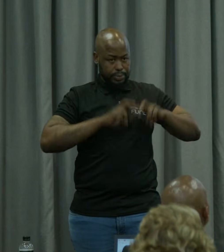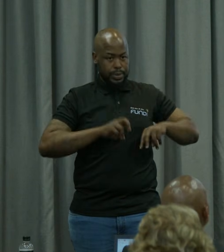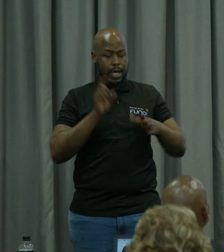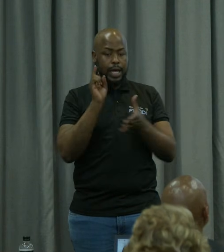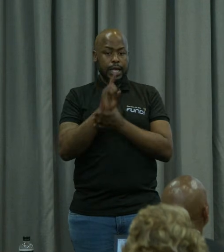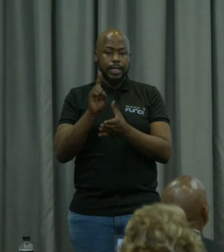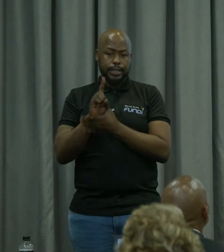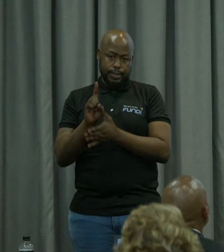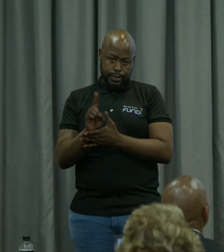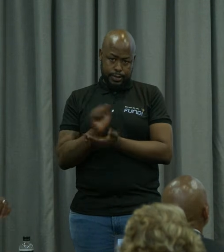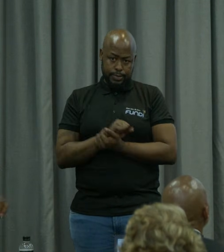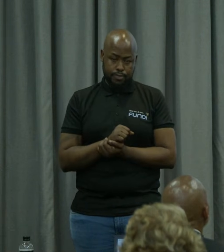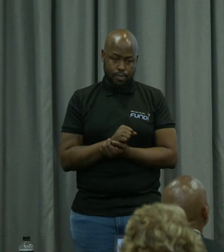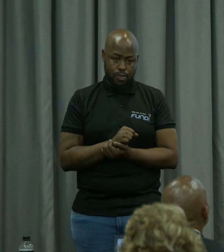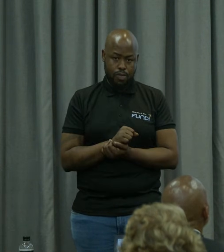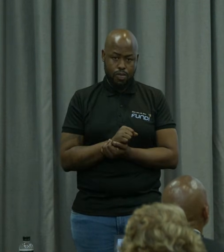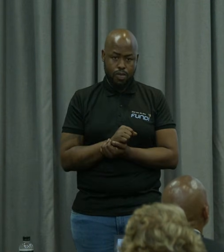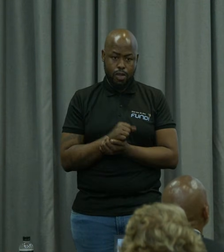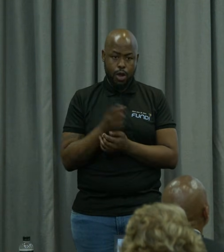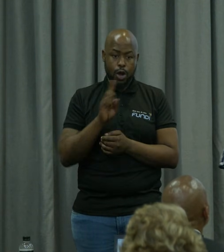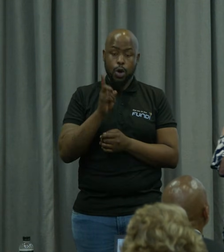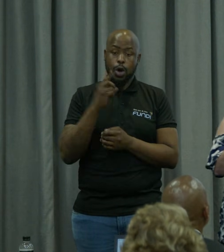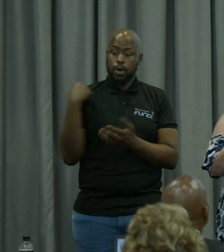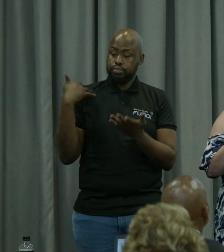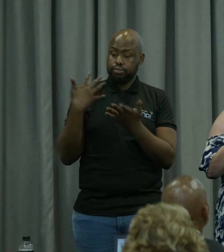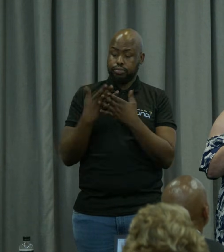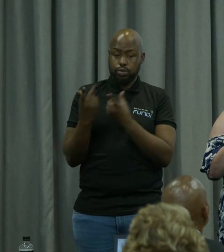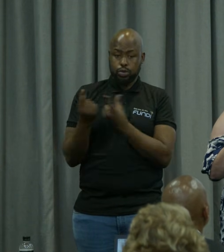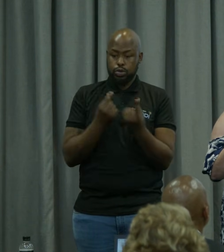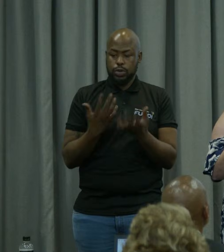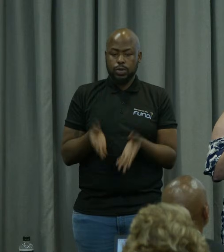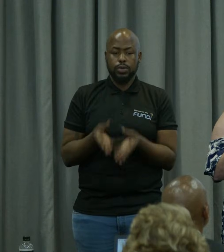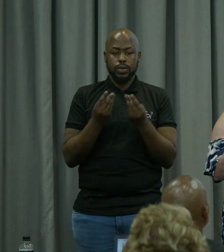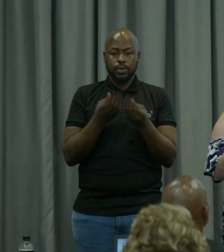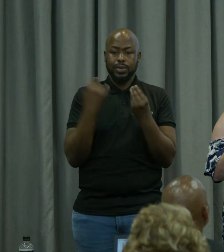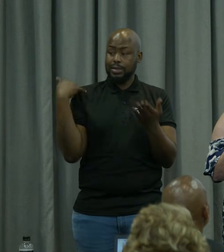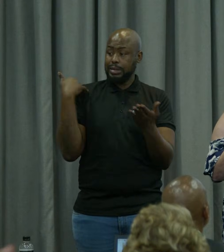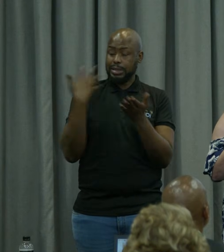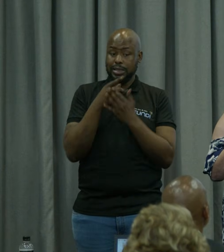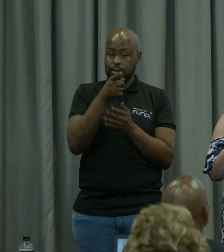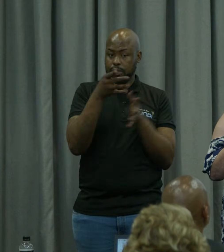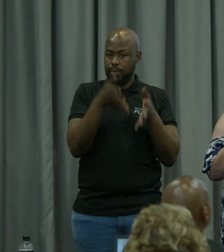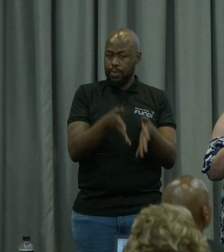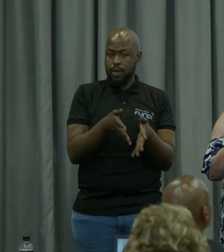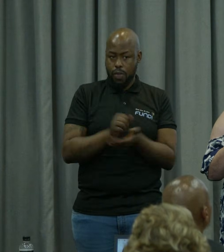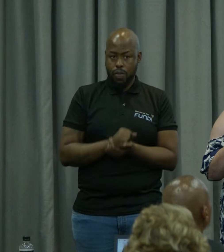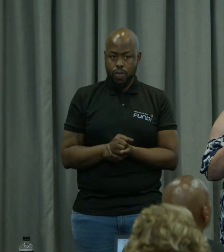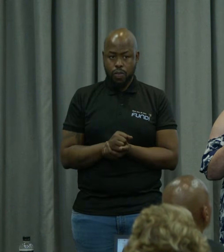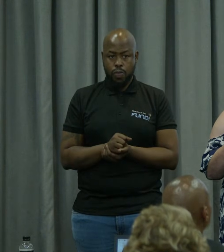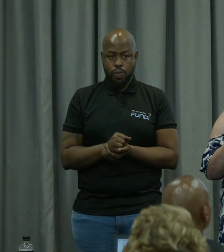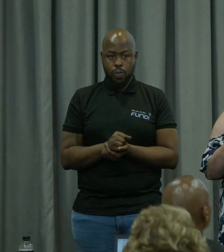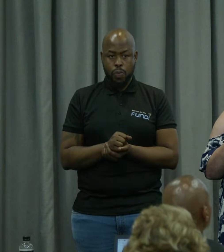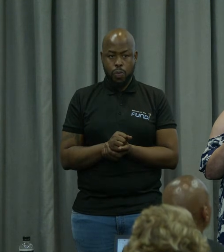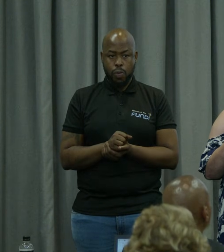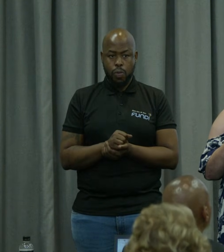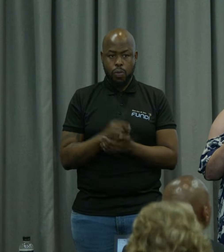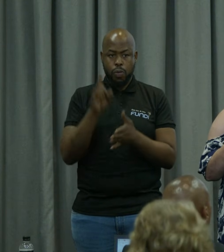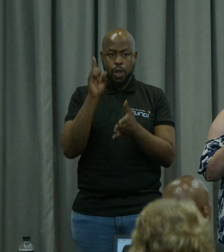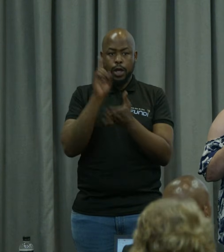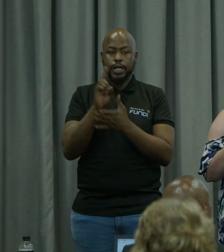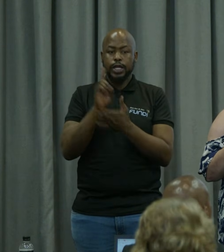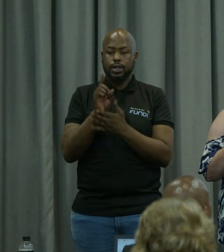data. And what have we been coming up with since Moano has been checking the data? The data is